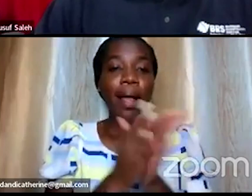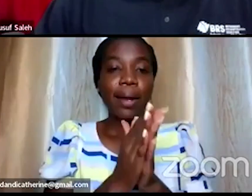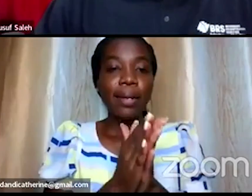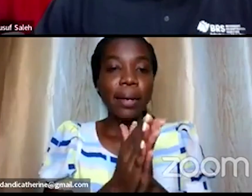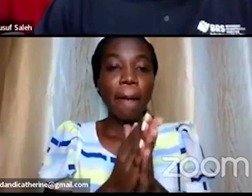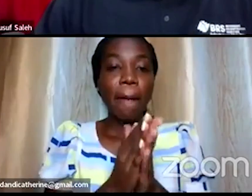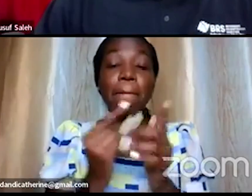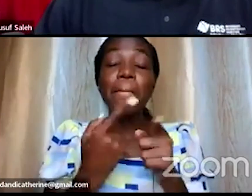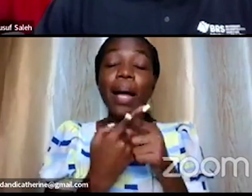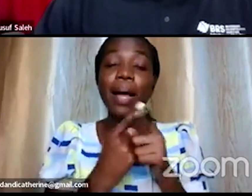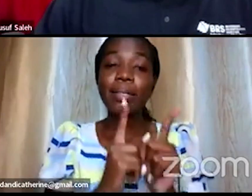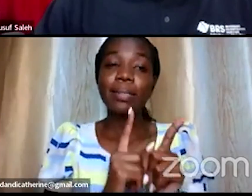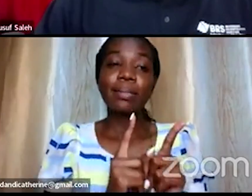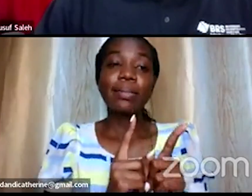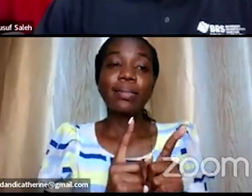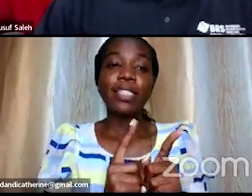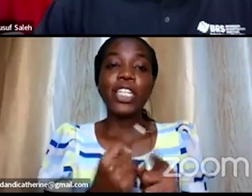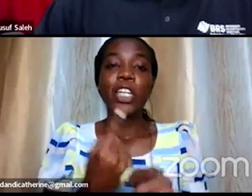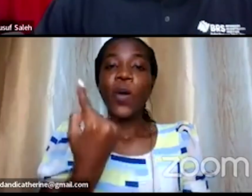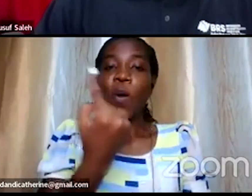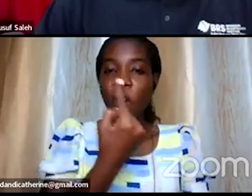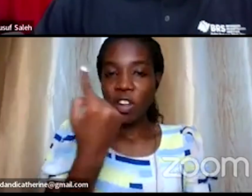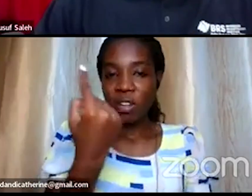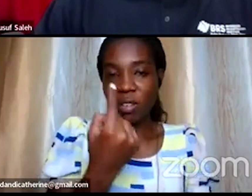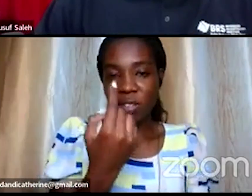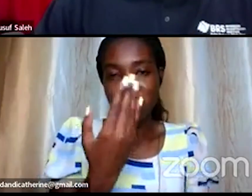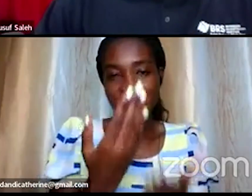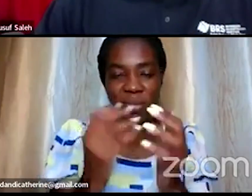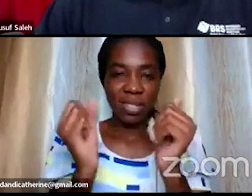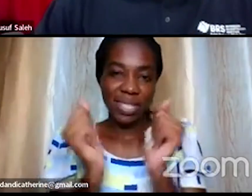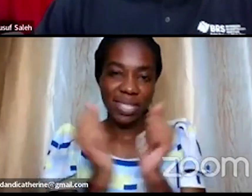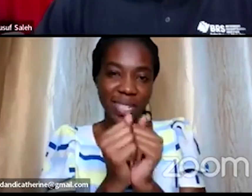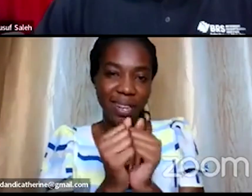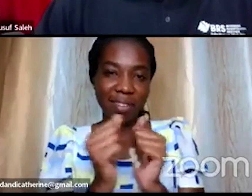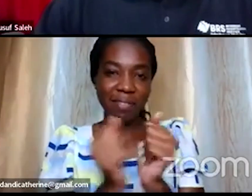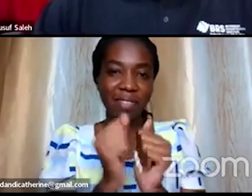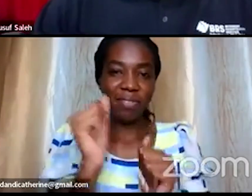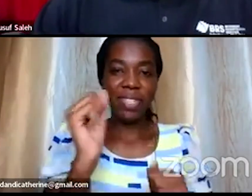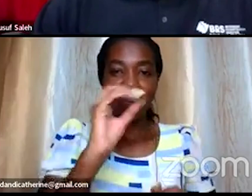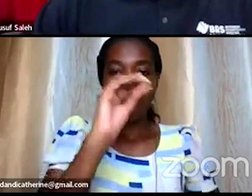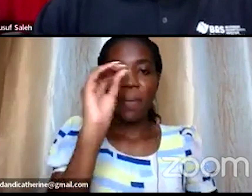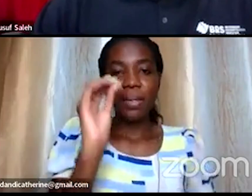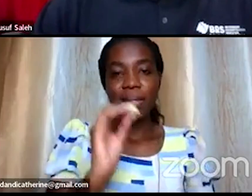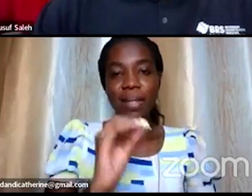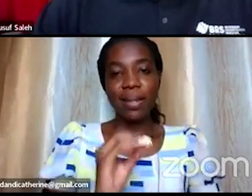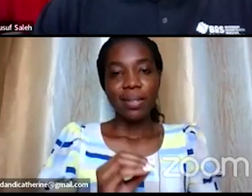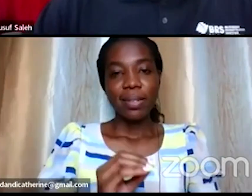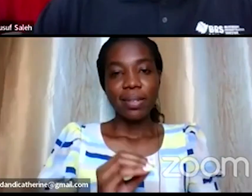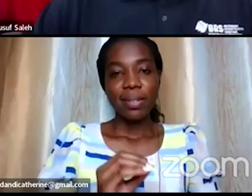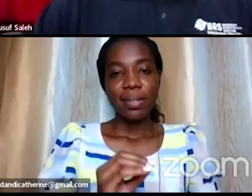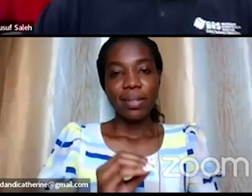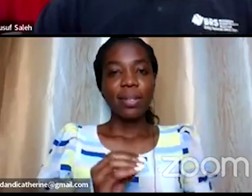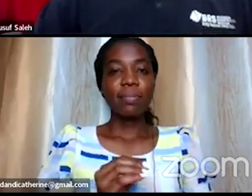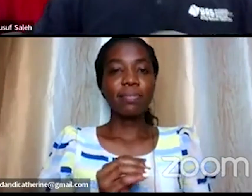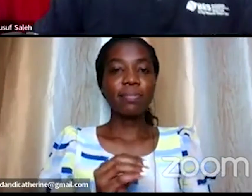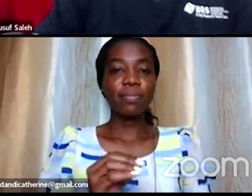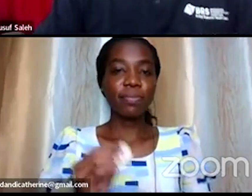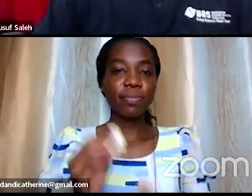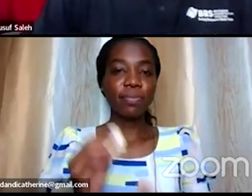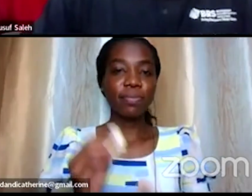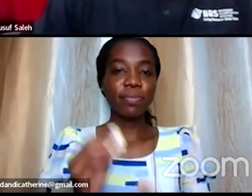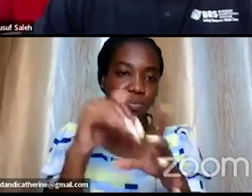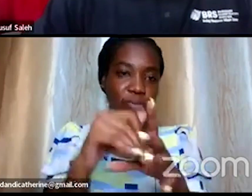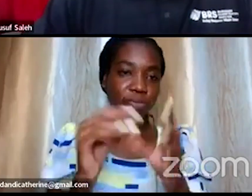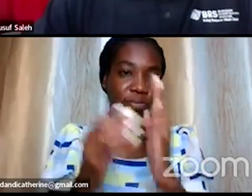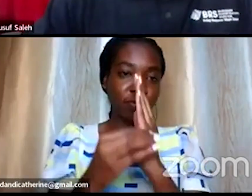But only about 10 or 15% are actually in leadership